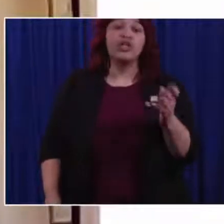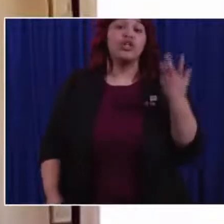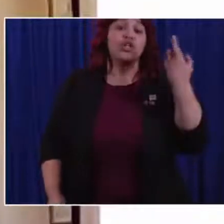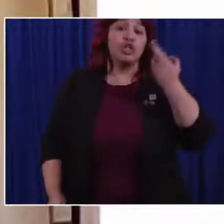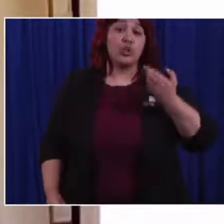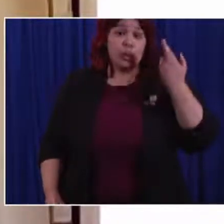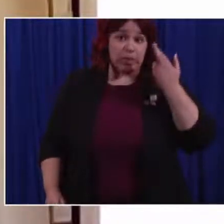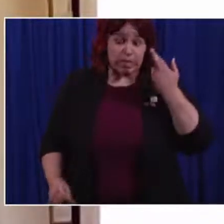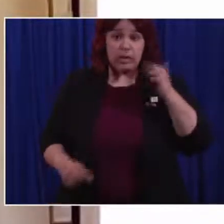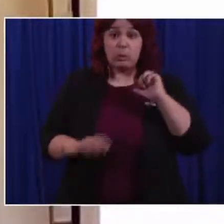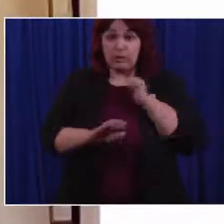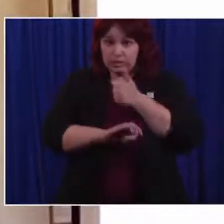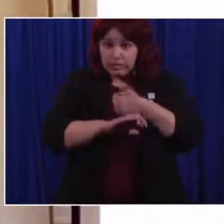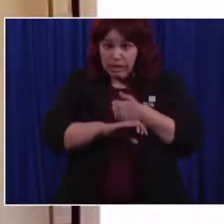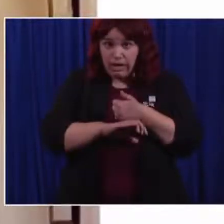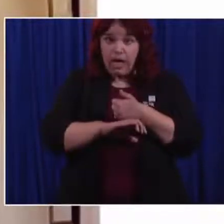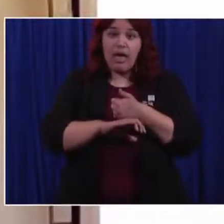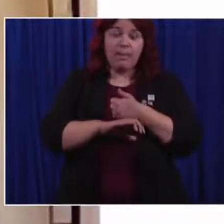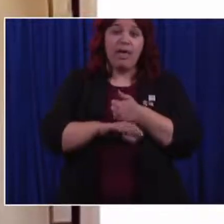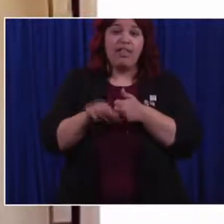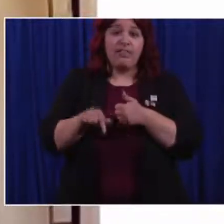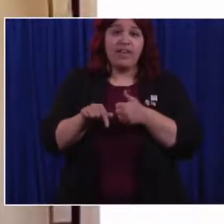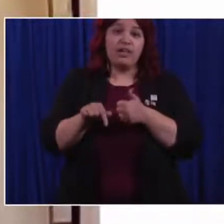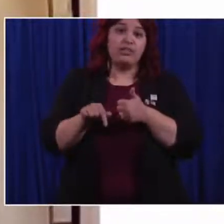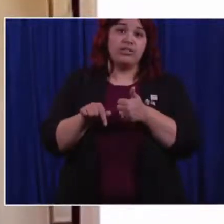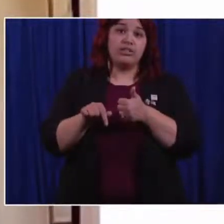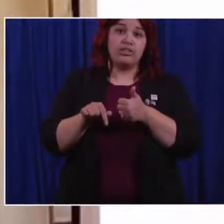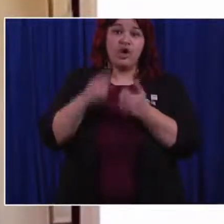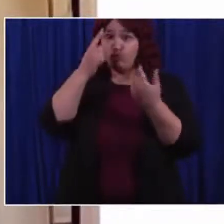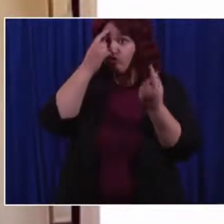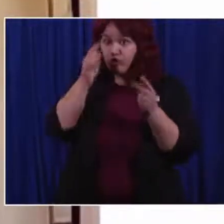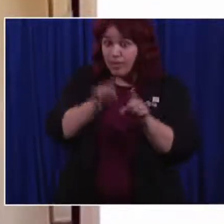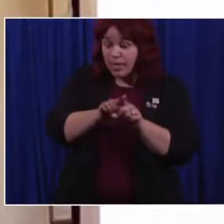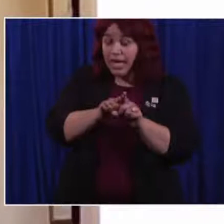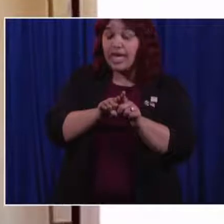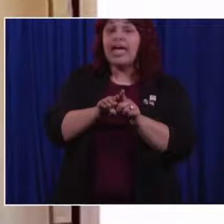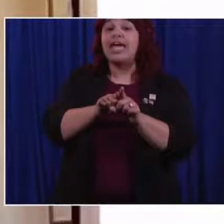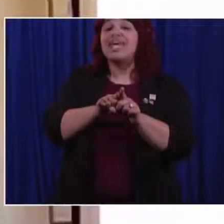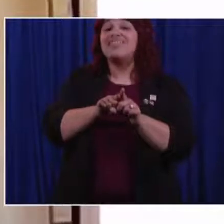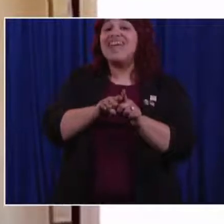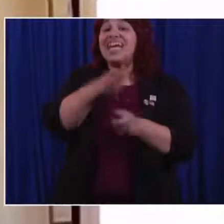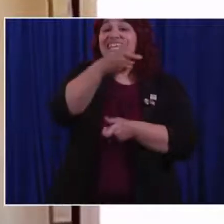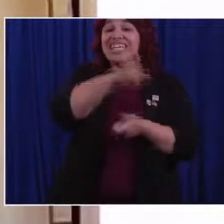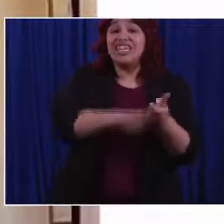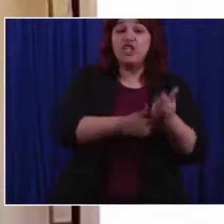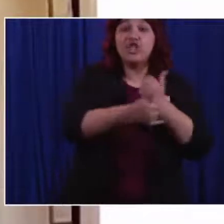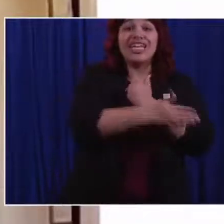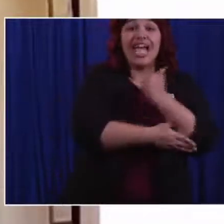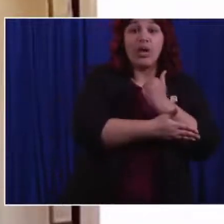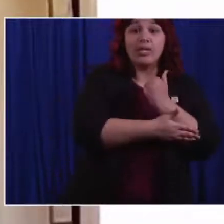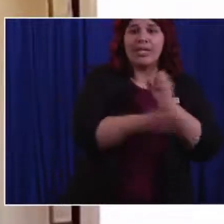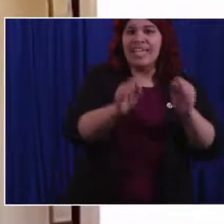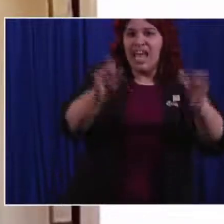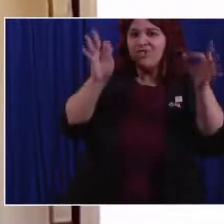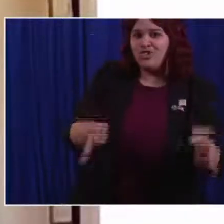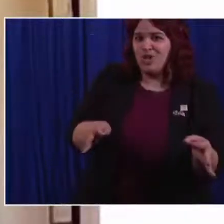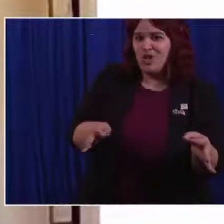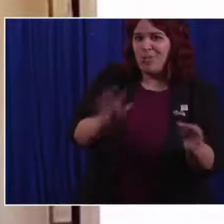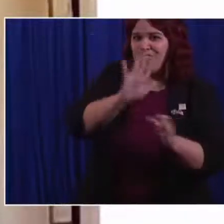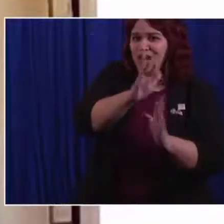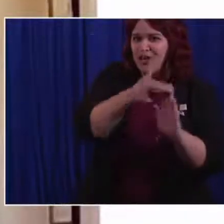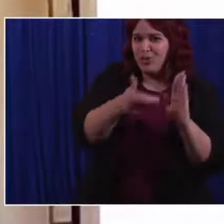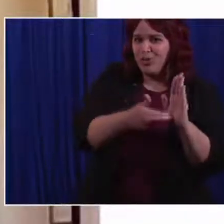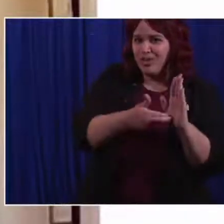not preclude local jurisdictions from looking at their particular situation and continuing